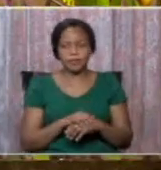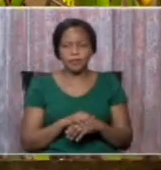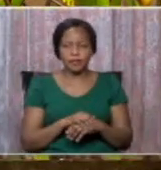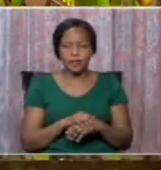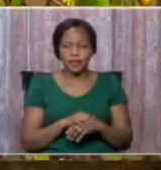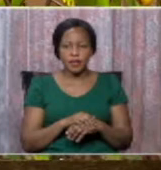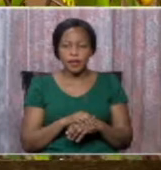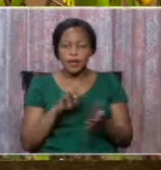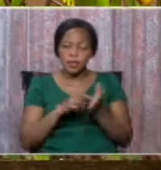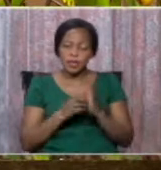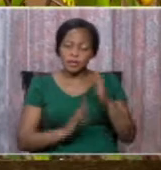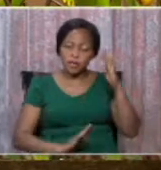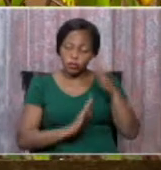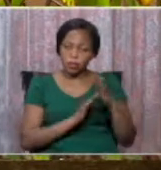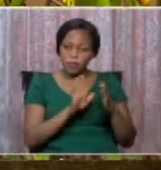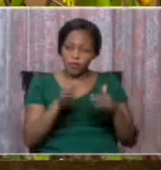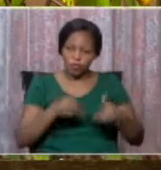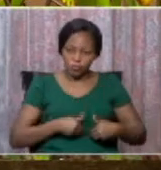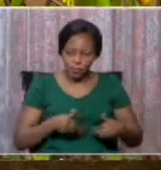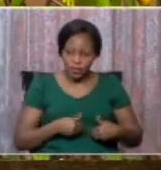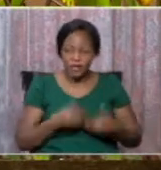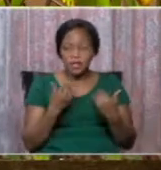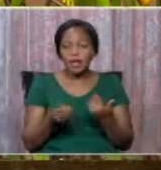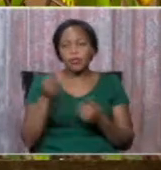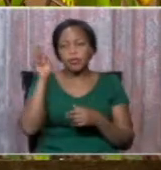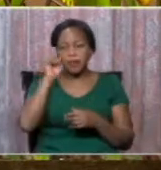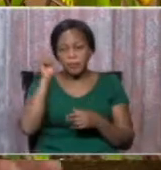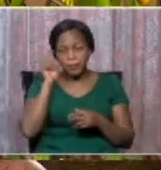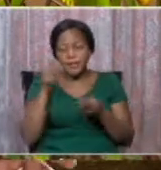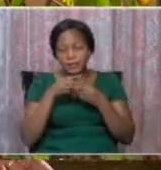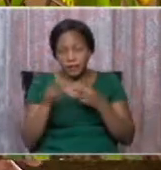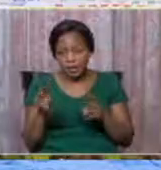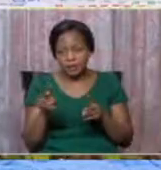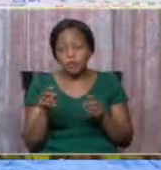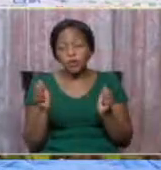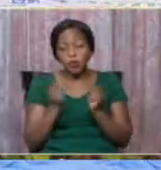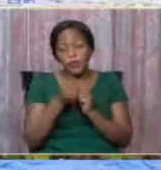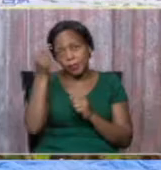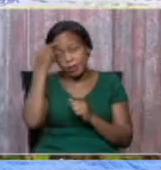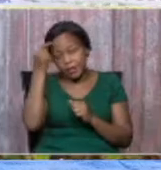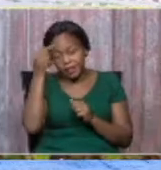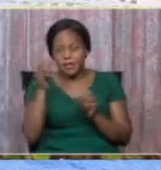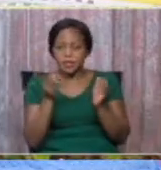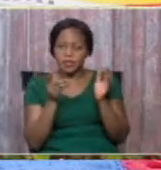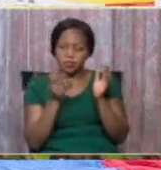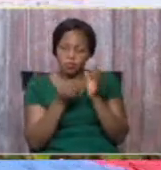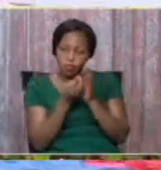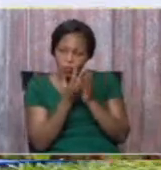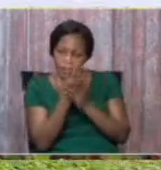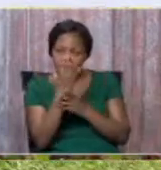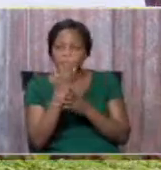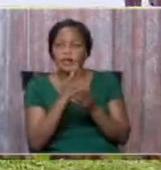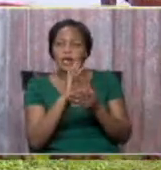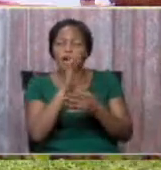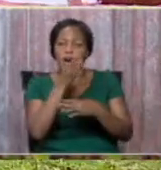the hypothalamo-pituitary axis, and then we get the female hormones becoming increasingly more and